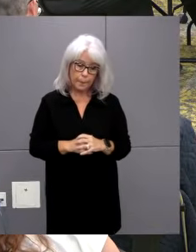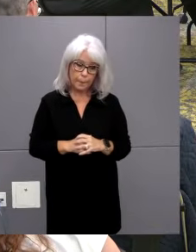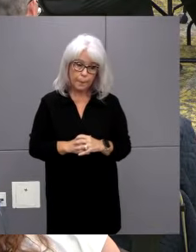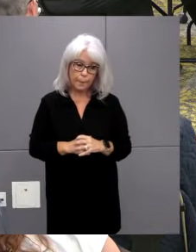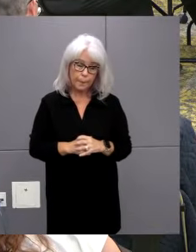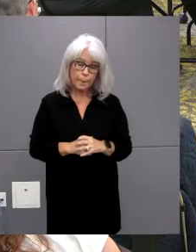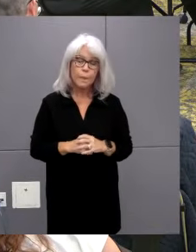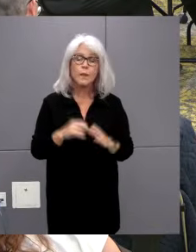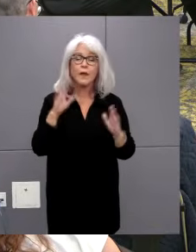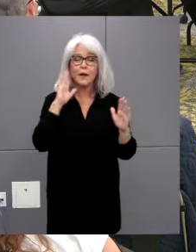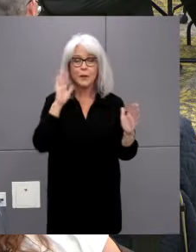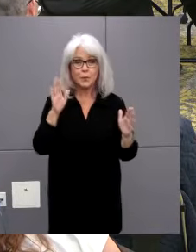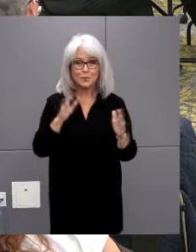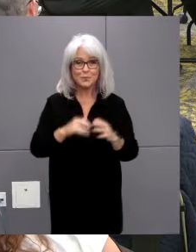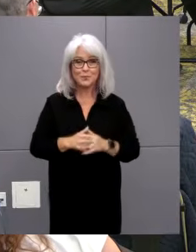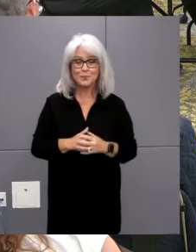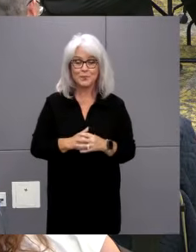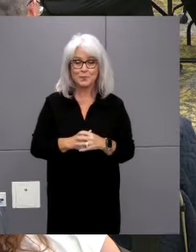Hello.